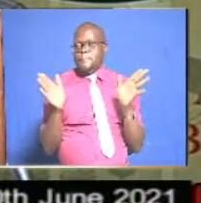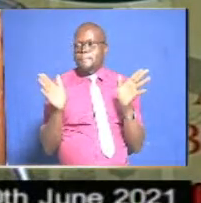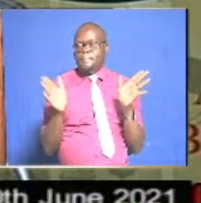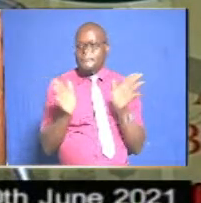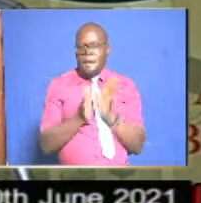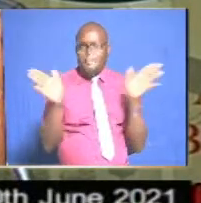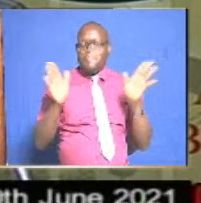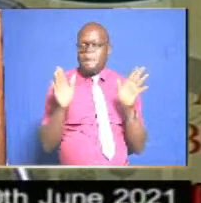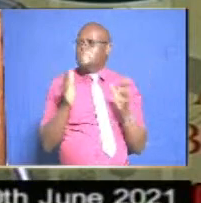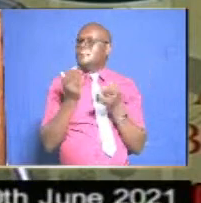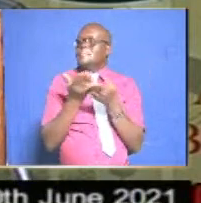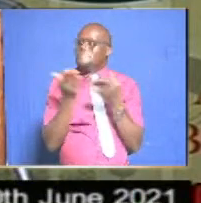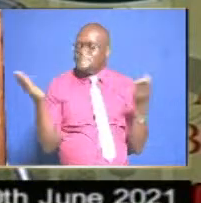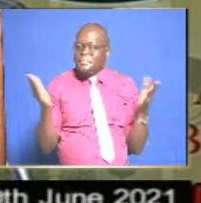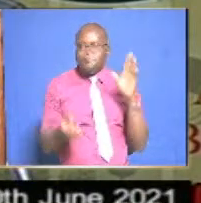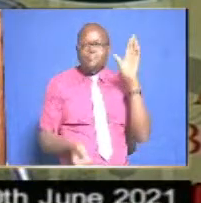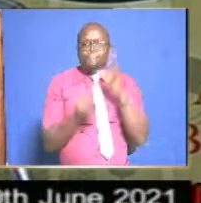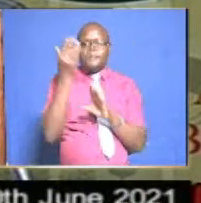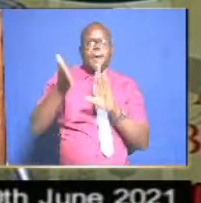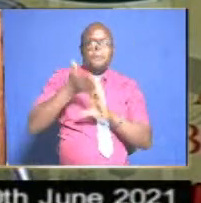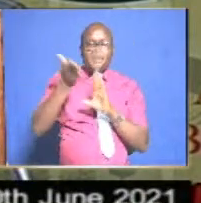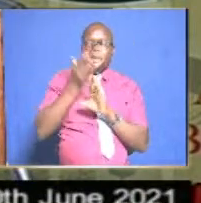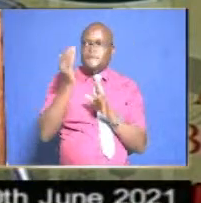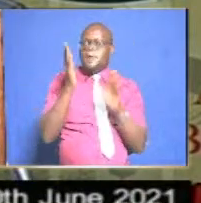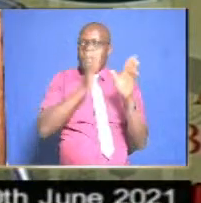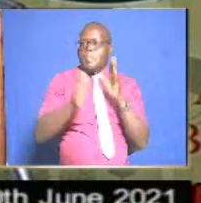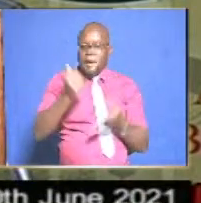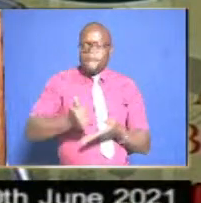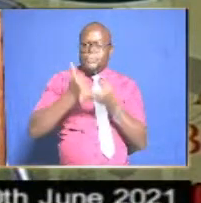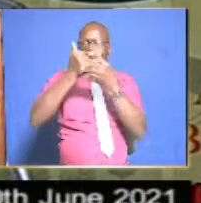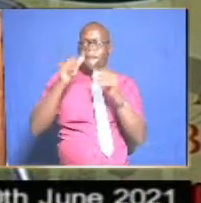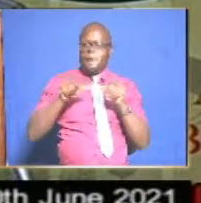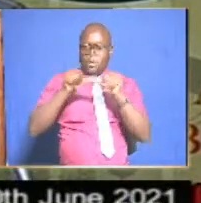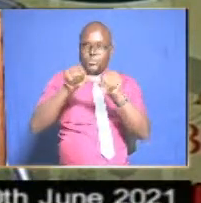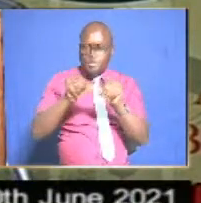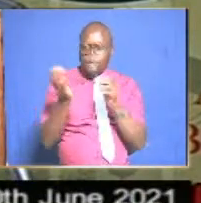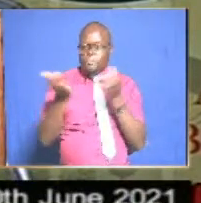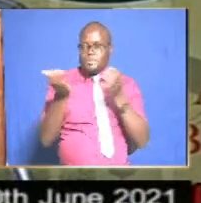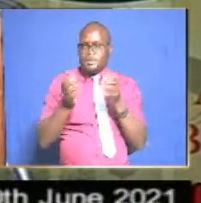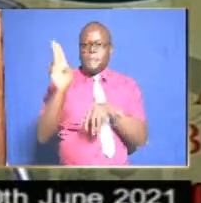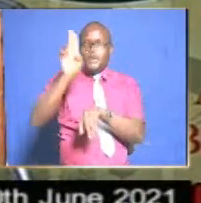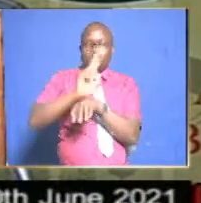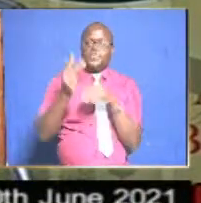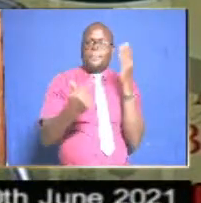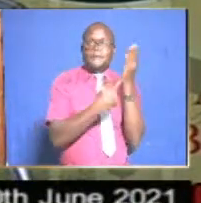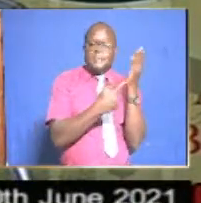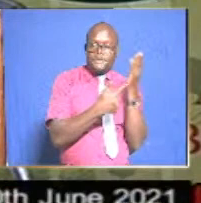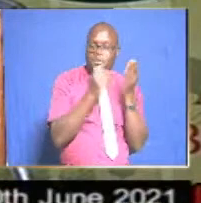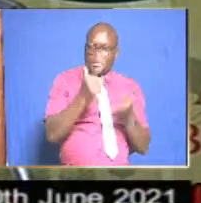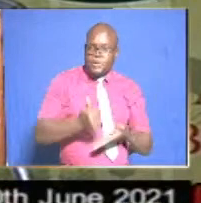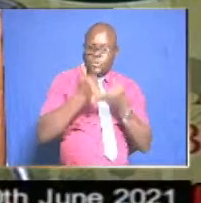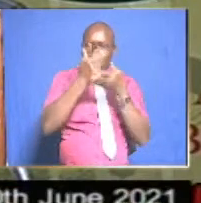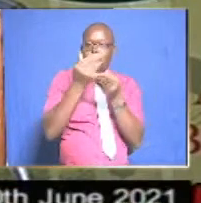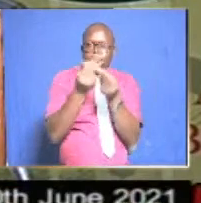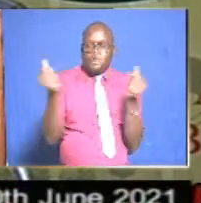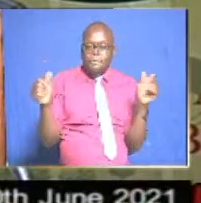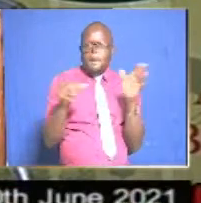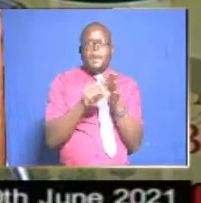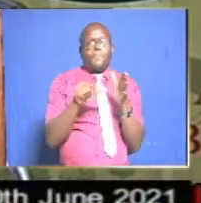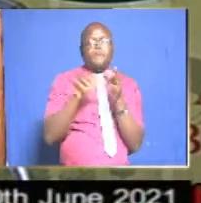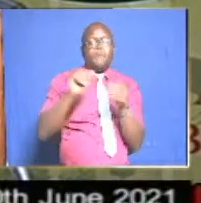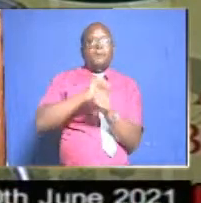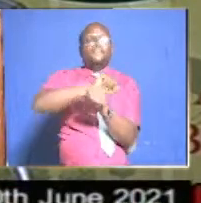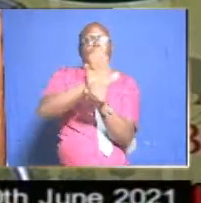and instituted emergency measures to support business continuity, use of digital channels to mitigate COVID-19 infection